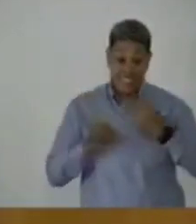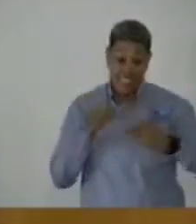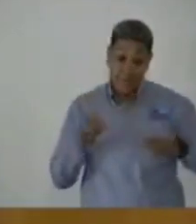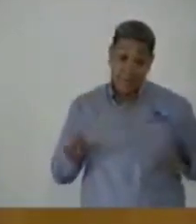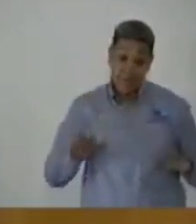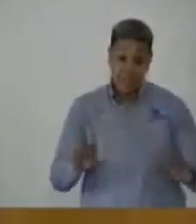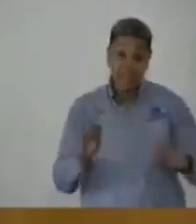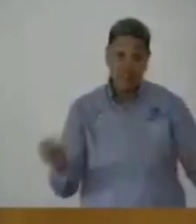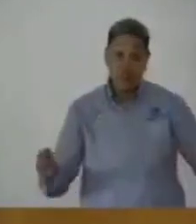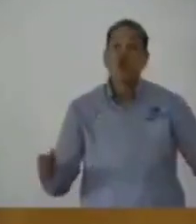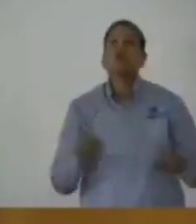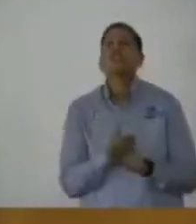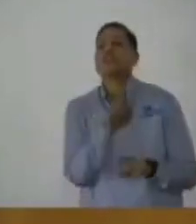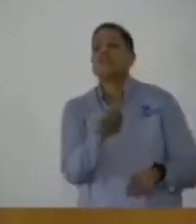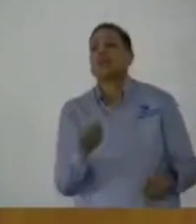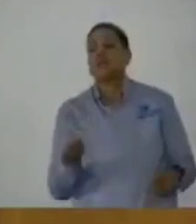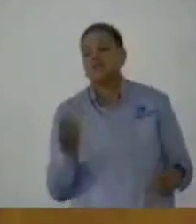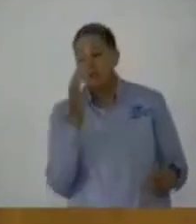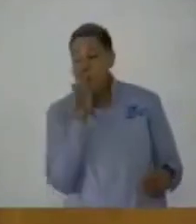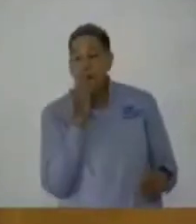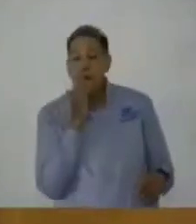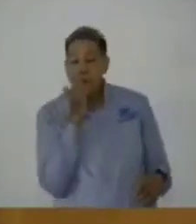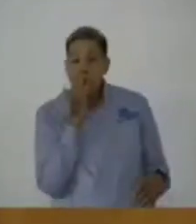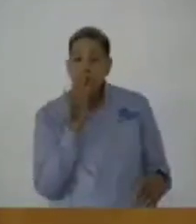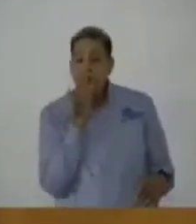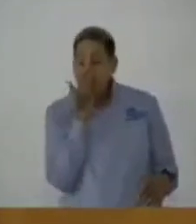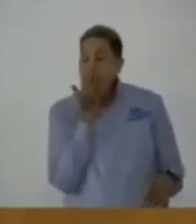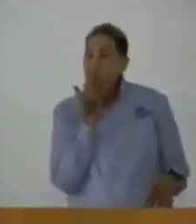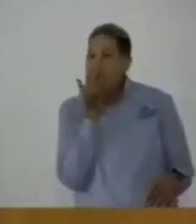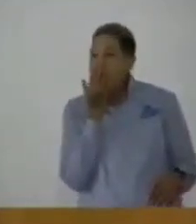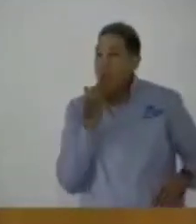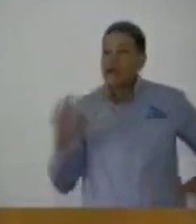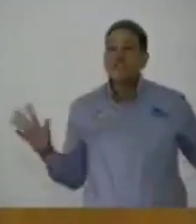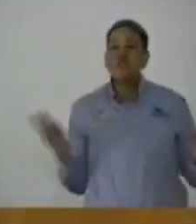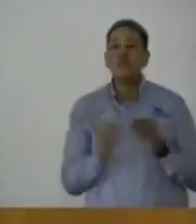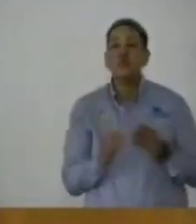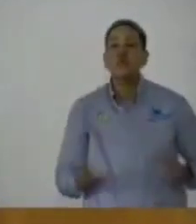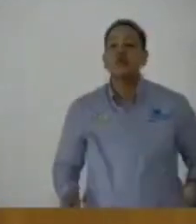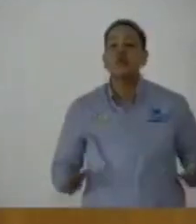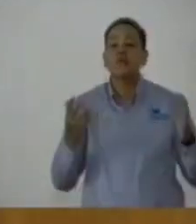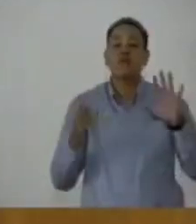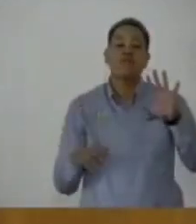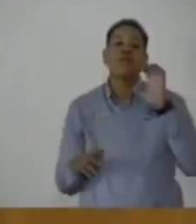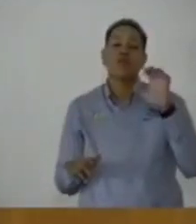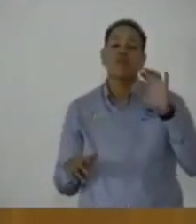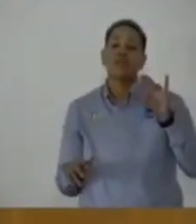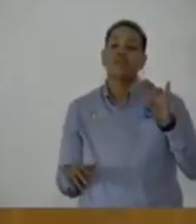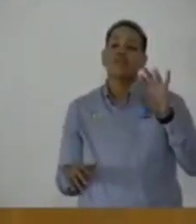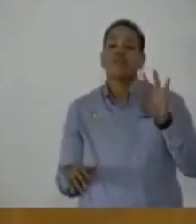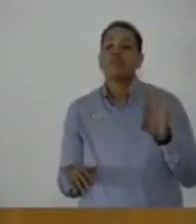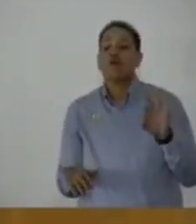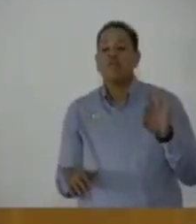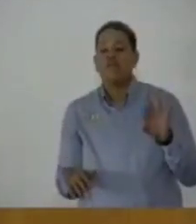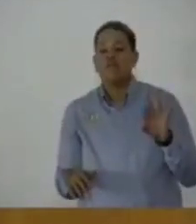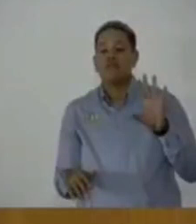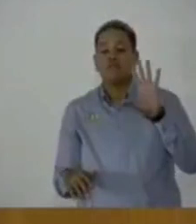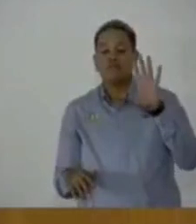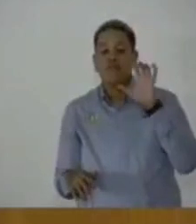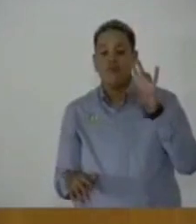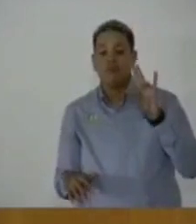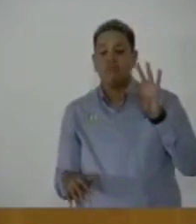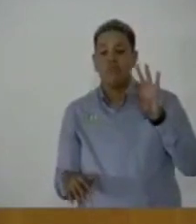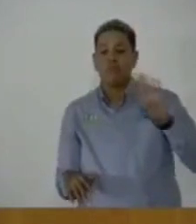activity, there was a total sum of 579 billion